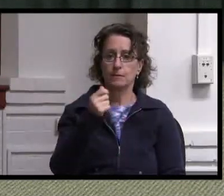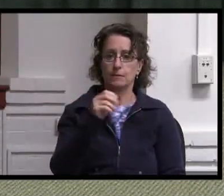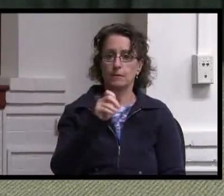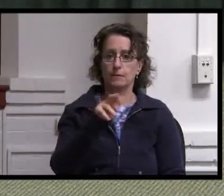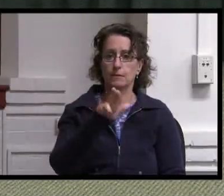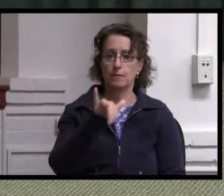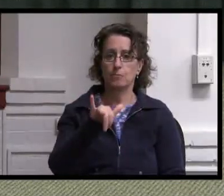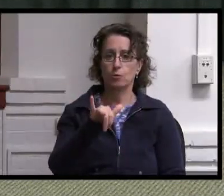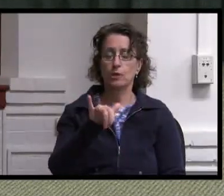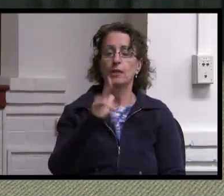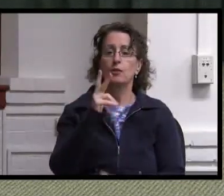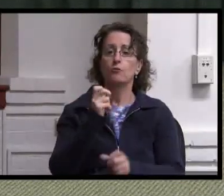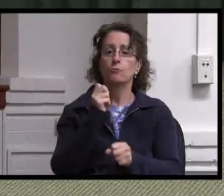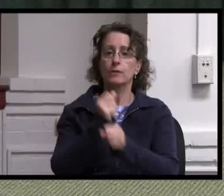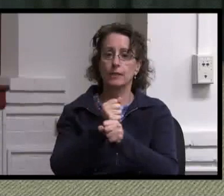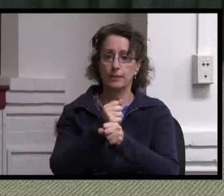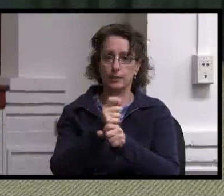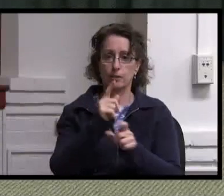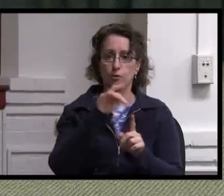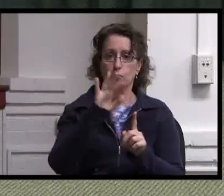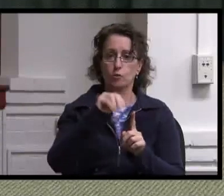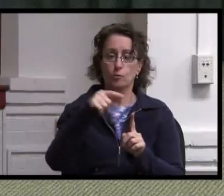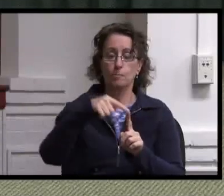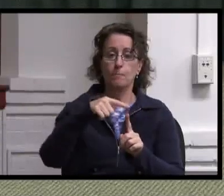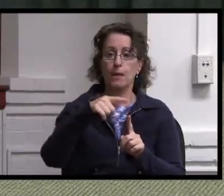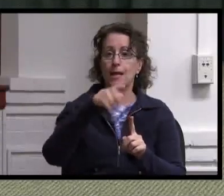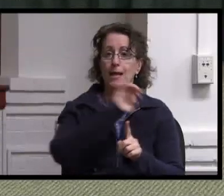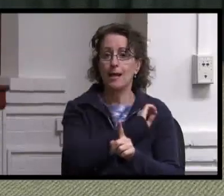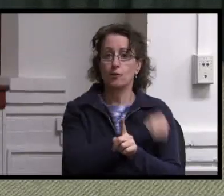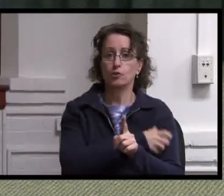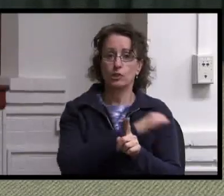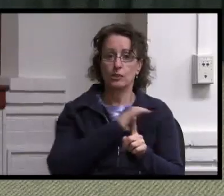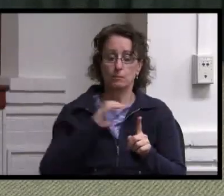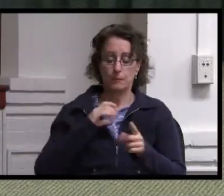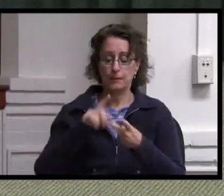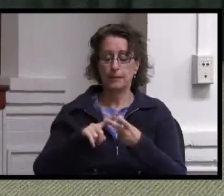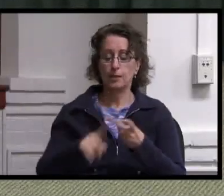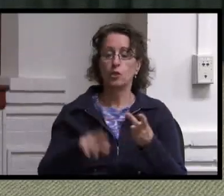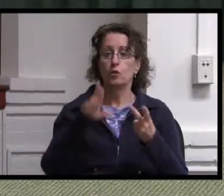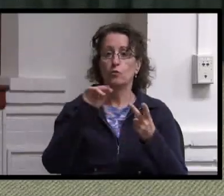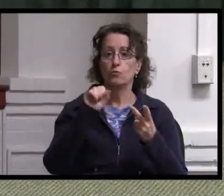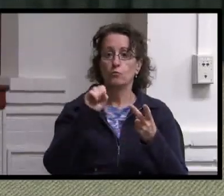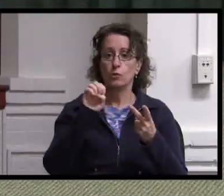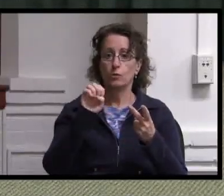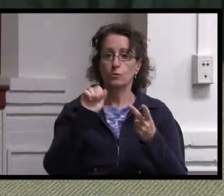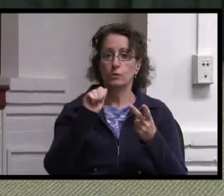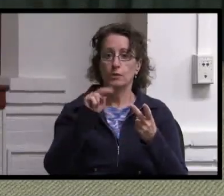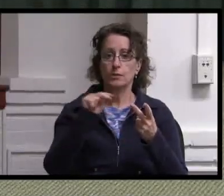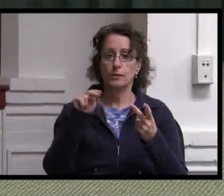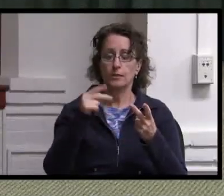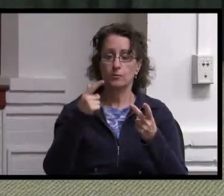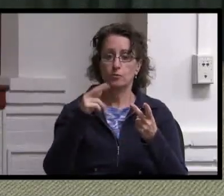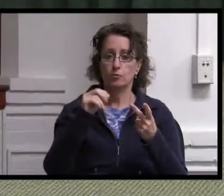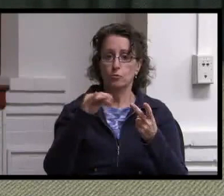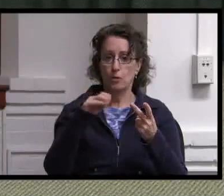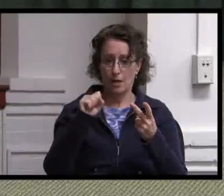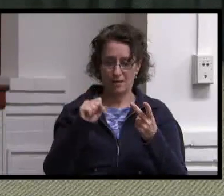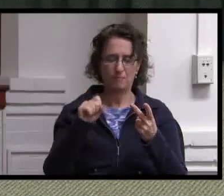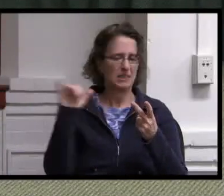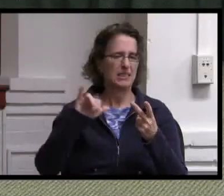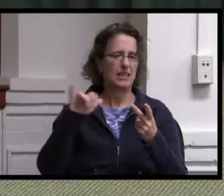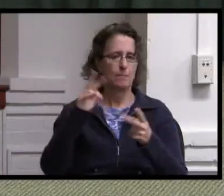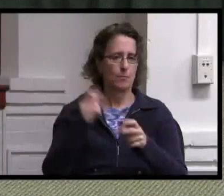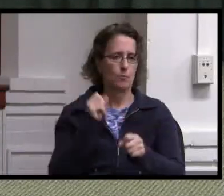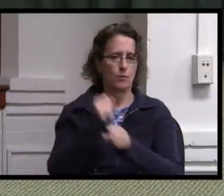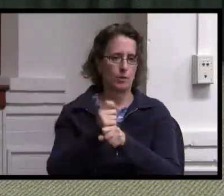Committee. Do you want to do Rose at the same time? And Roseanne Grimes for a 3-year term to the Energy Committee. Are there any nominations for the